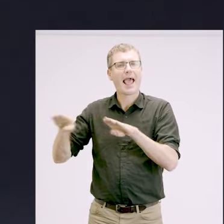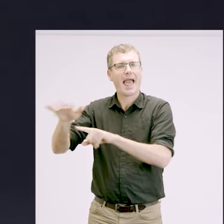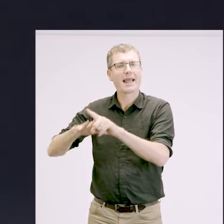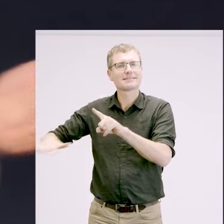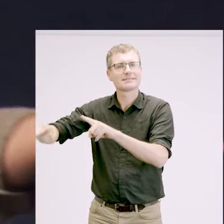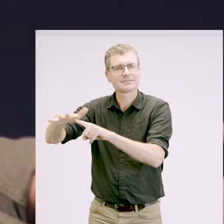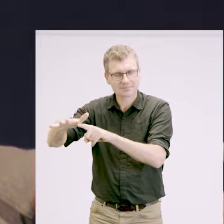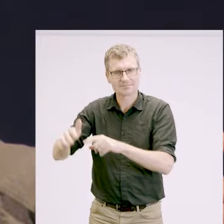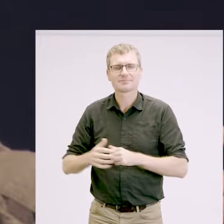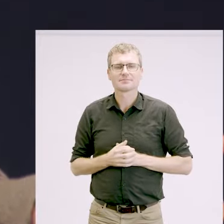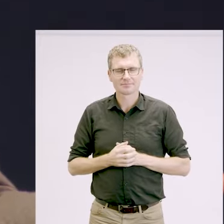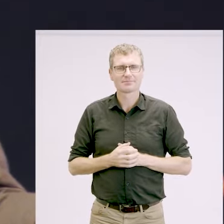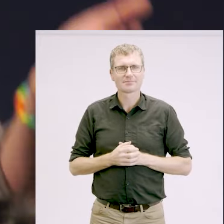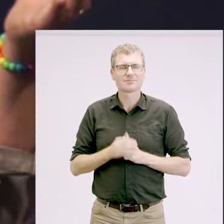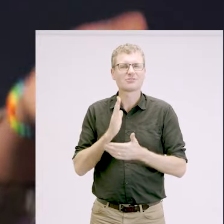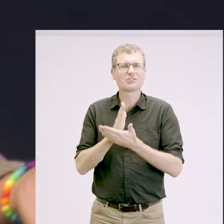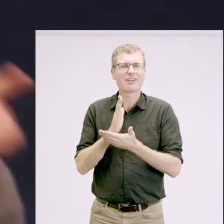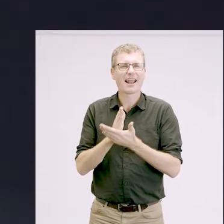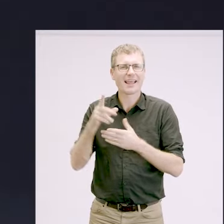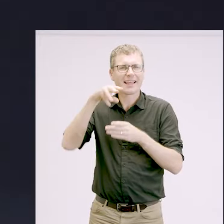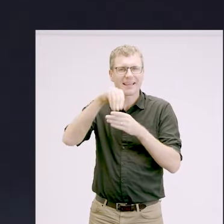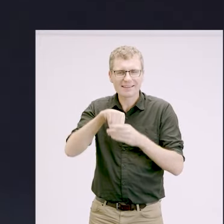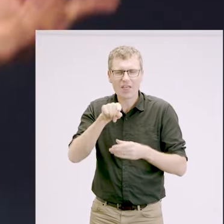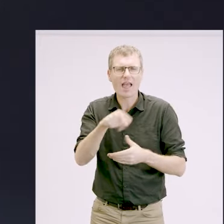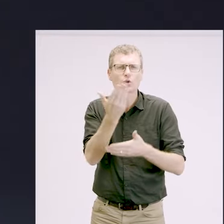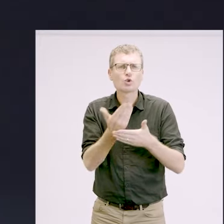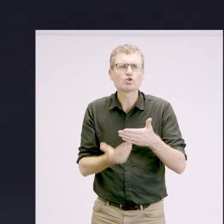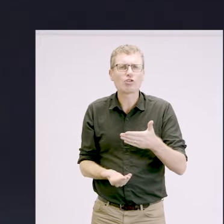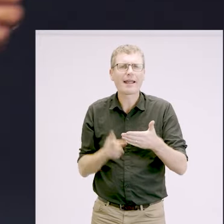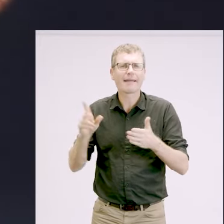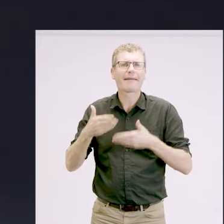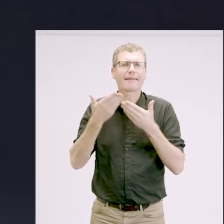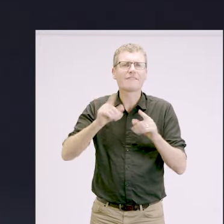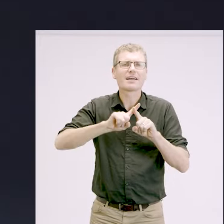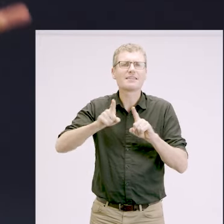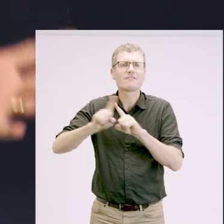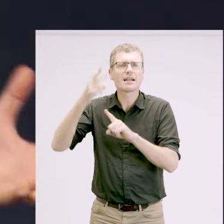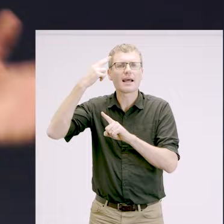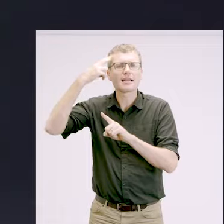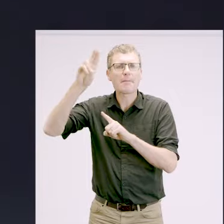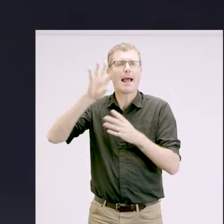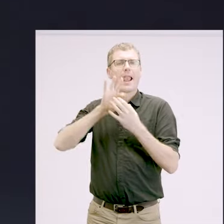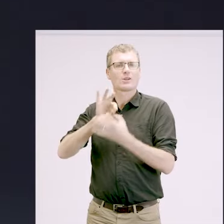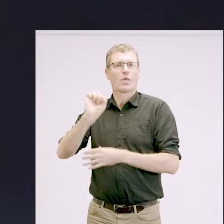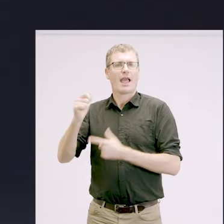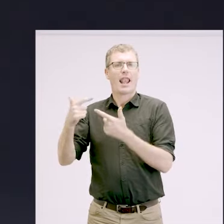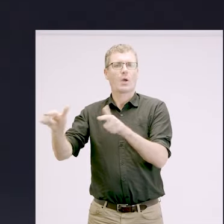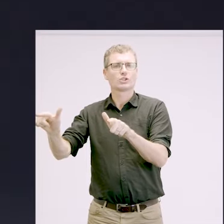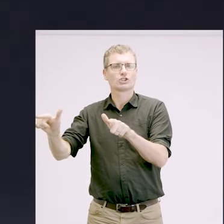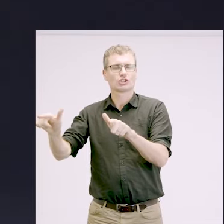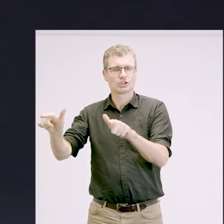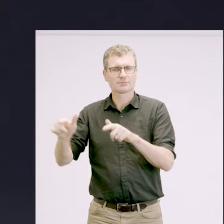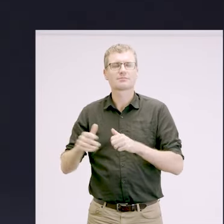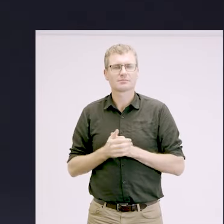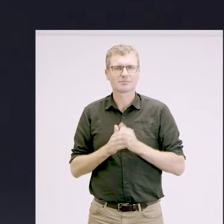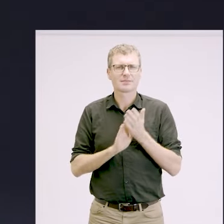I think of your country with the Maori and the non-Maori and the use of all this, you know, these multiple